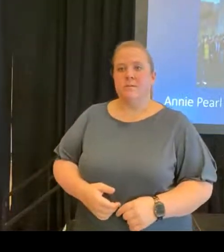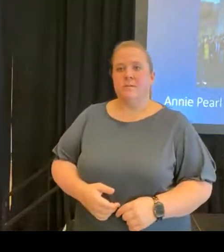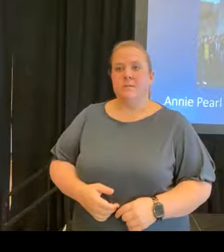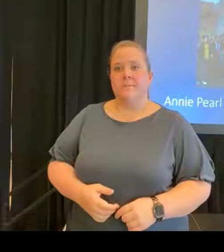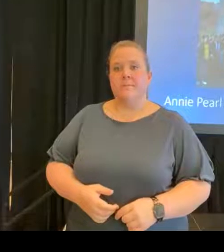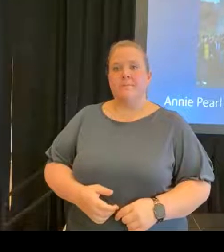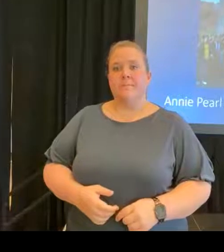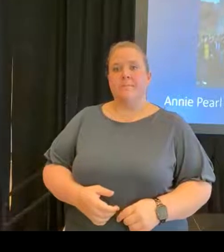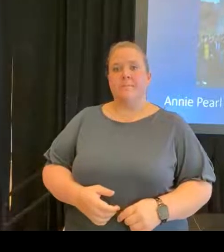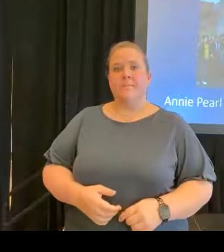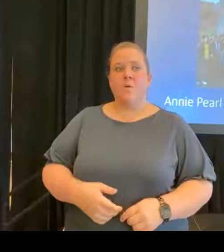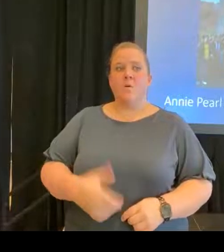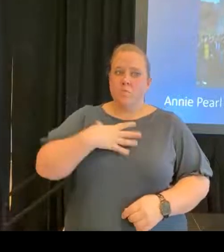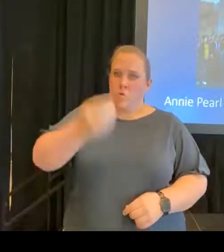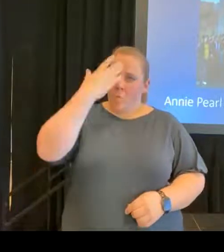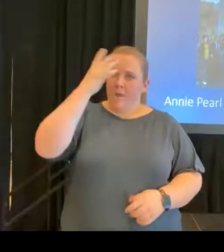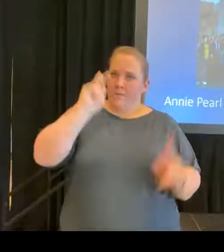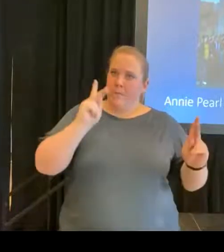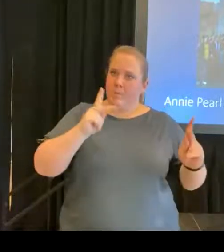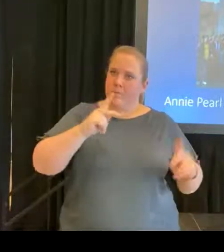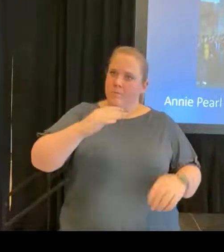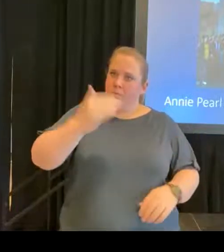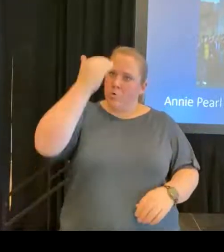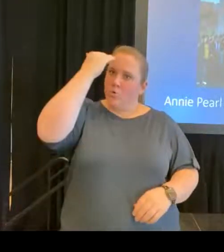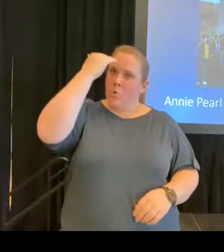So they'll be well informed.